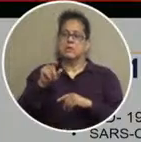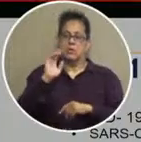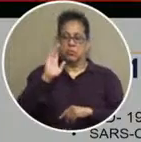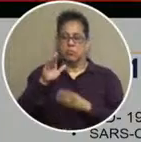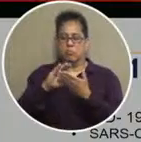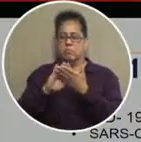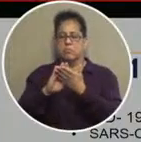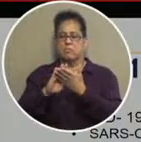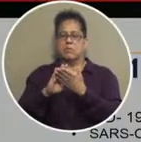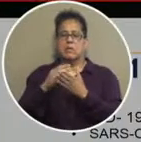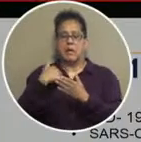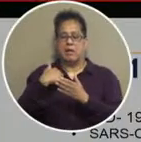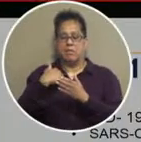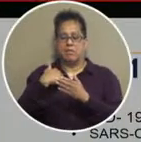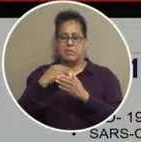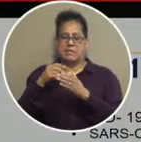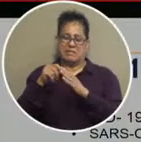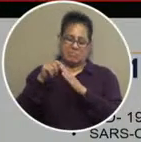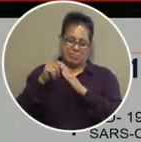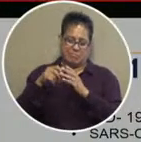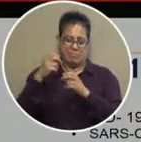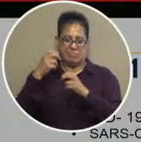severe respiratory distress,